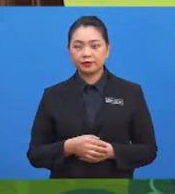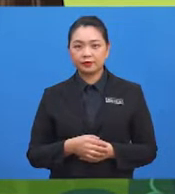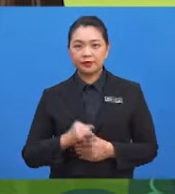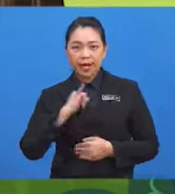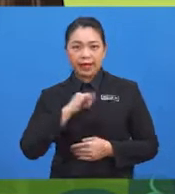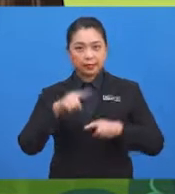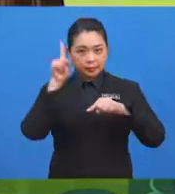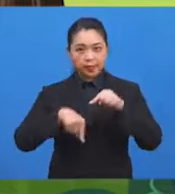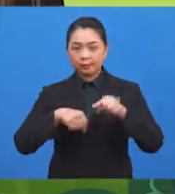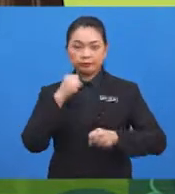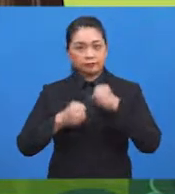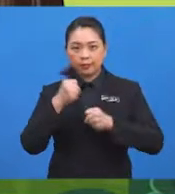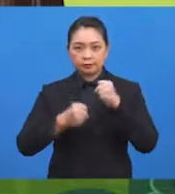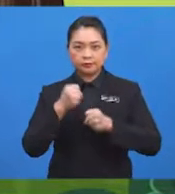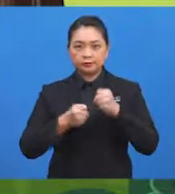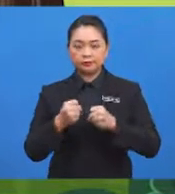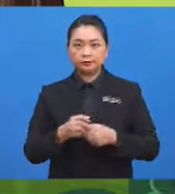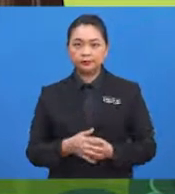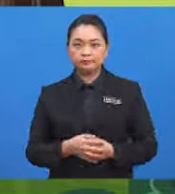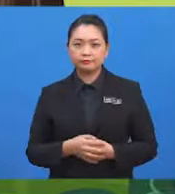I can't run.